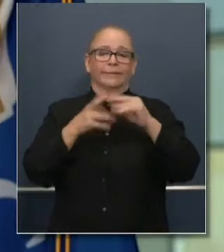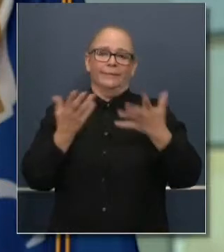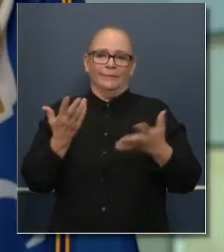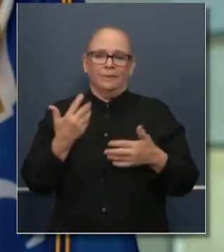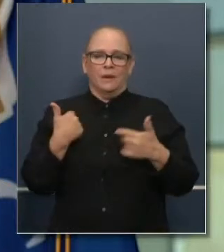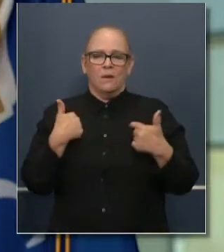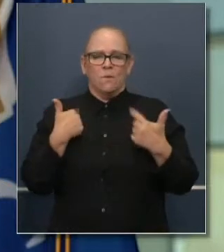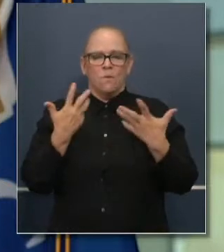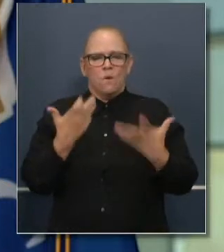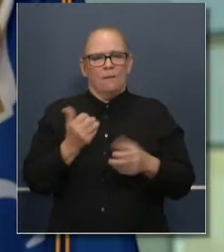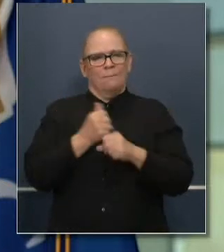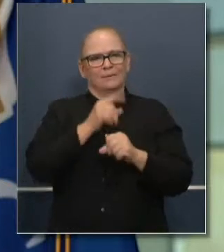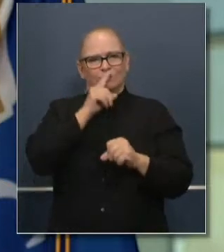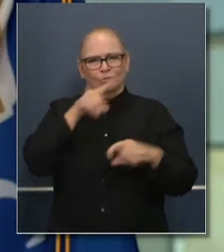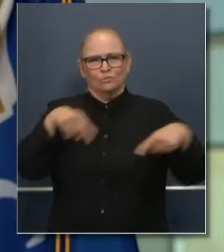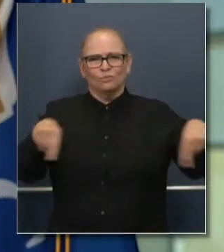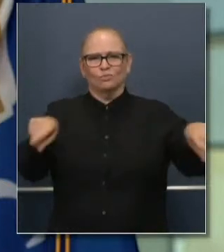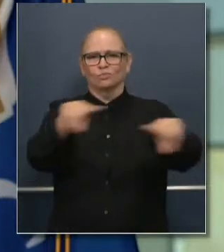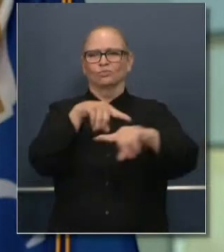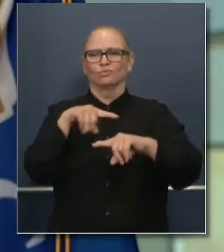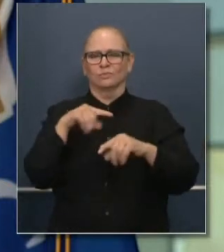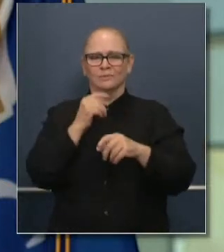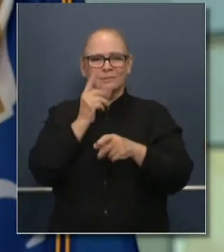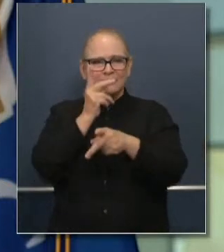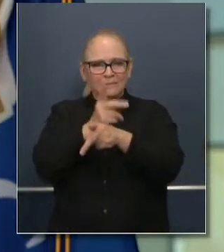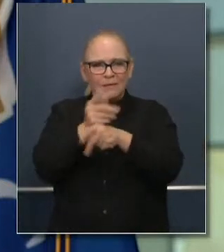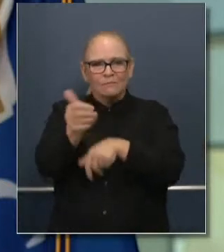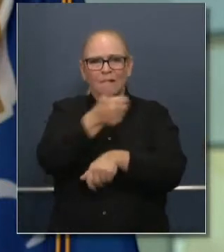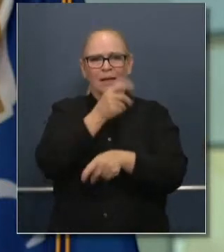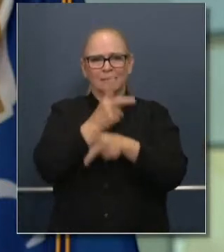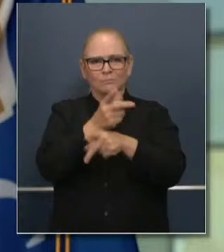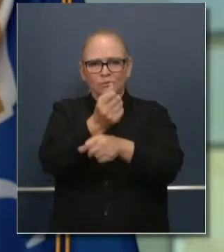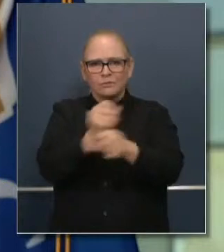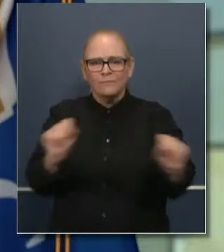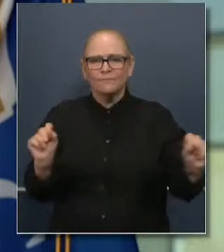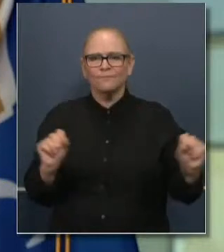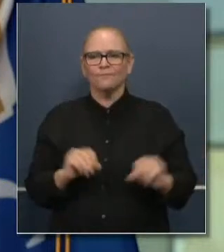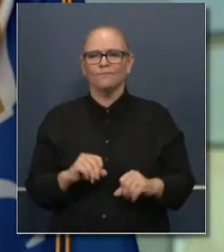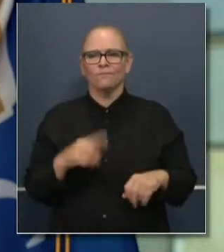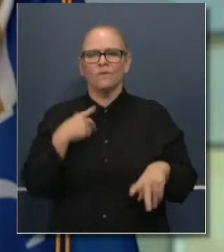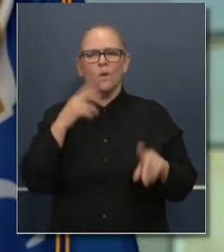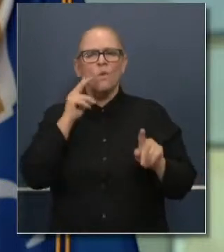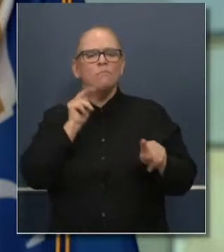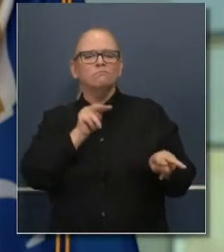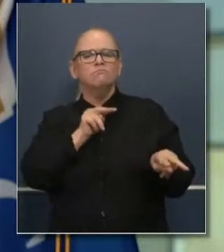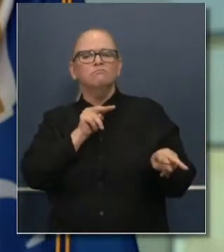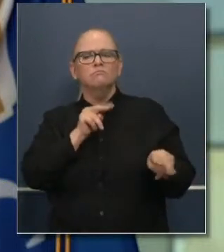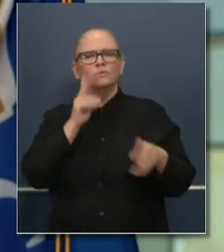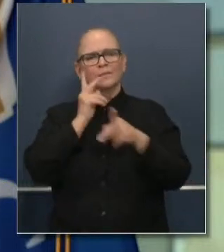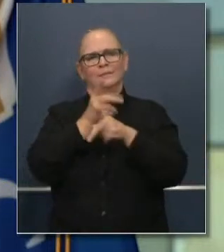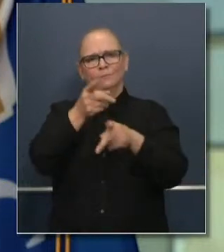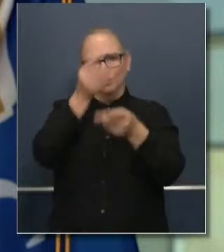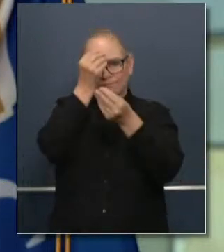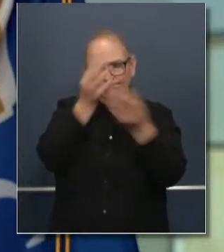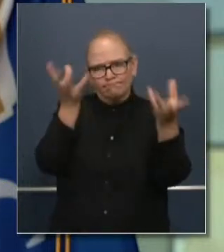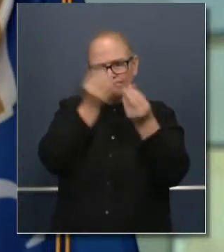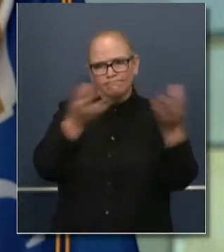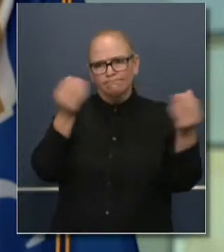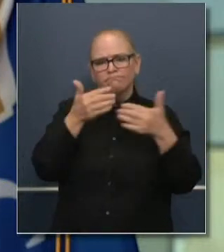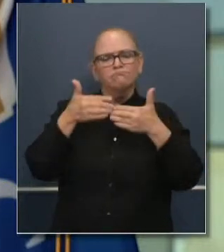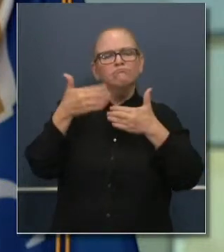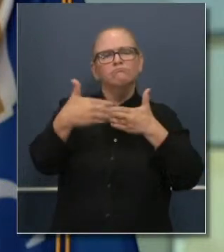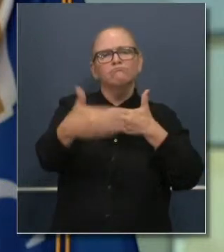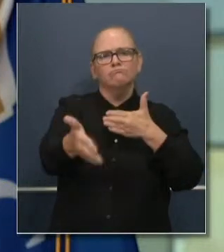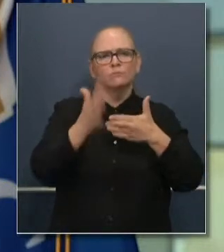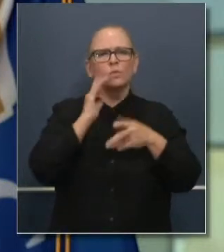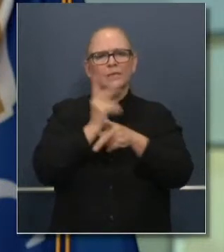number of days, potentially next week or so. We're going to monitor that closely. We'll talk openly and honestly as much as we can about it. I